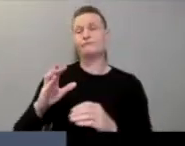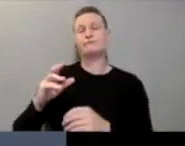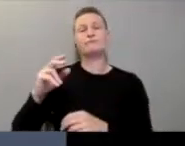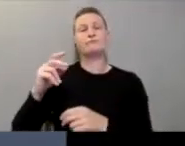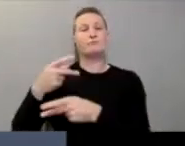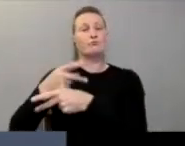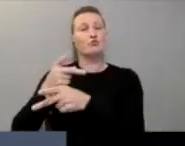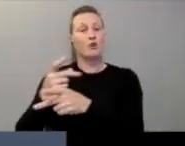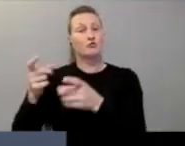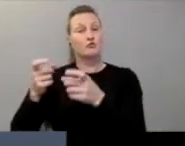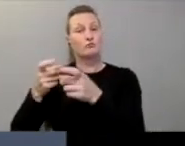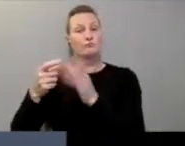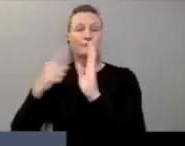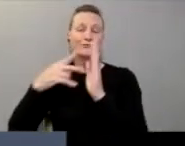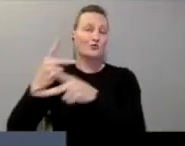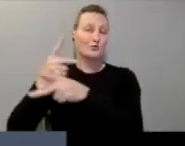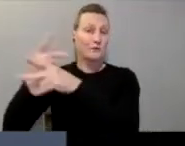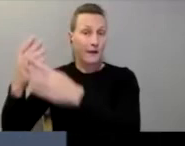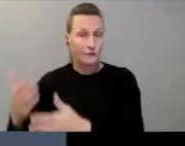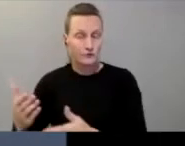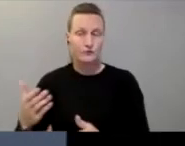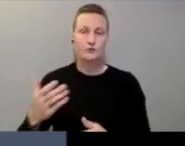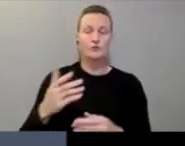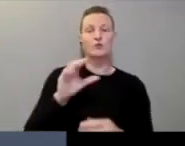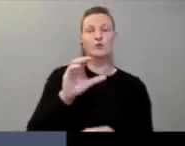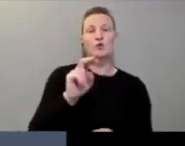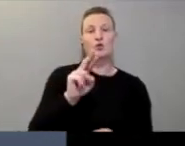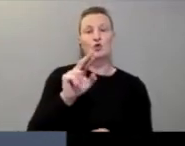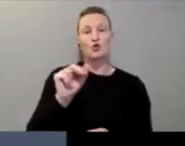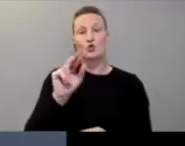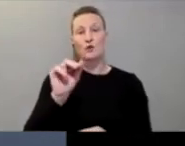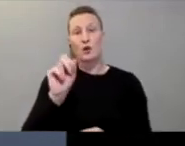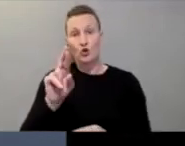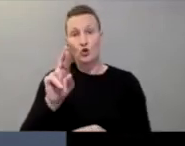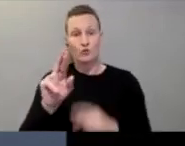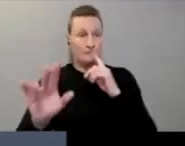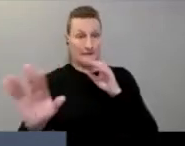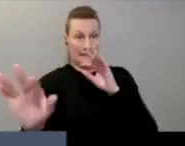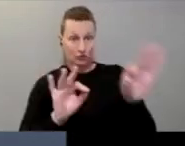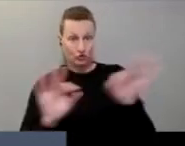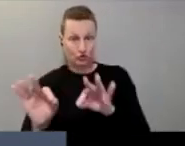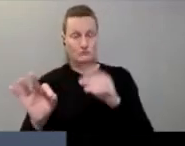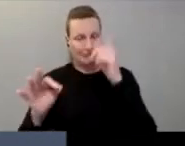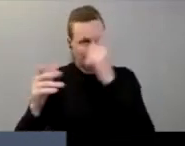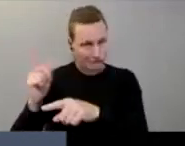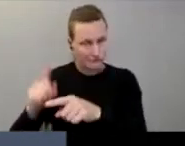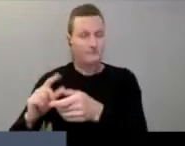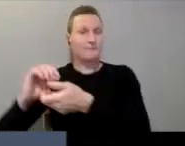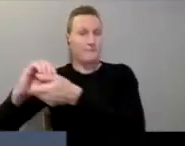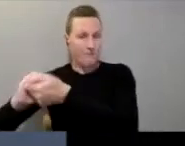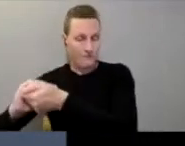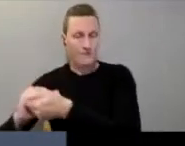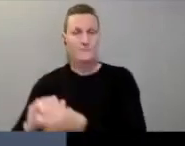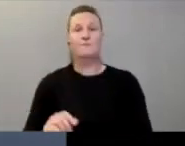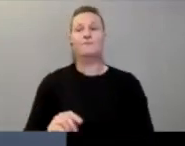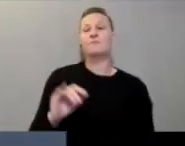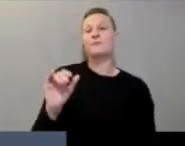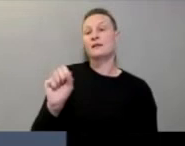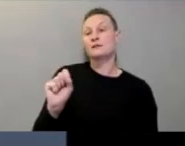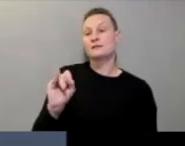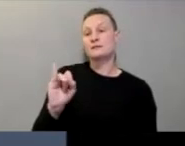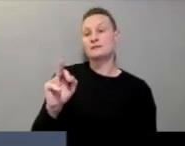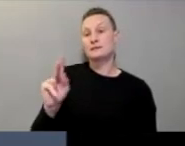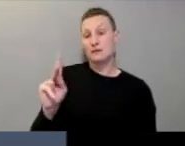with curators and artists to develop all the projects produced by the city. They also support the self-presented works that are developed and produced in partnership